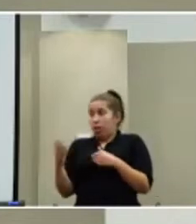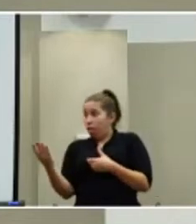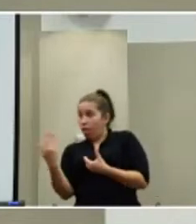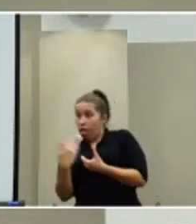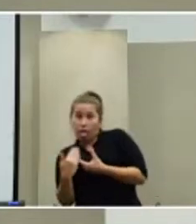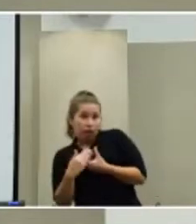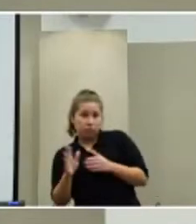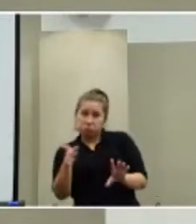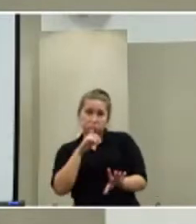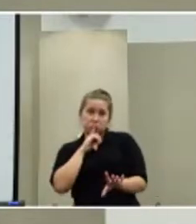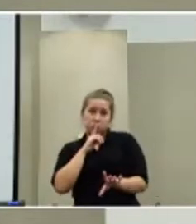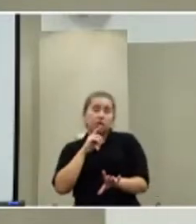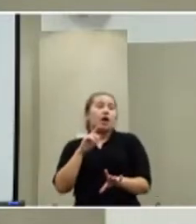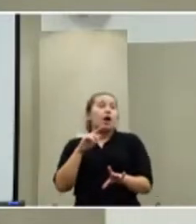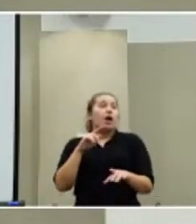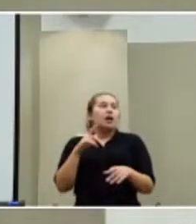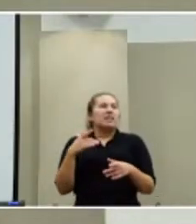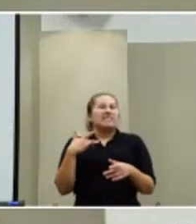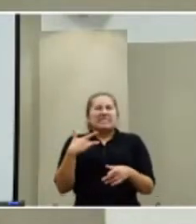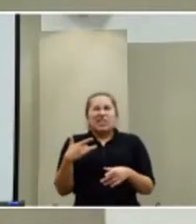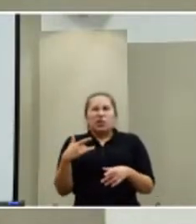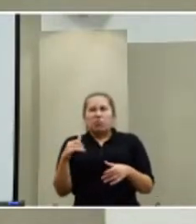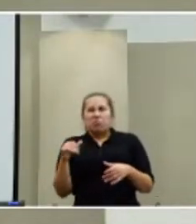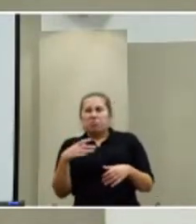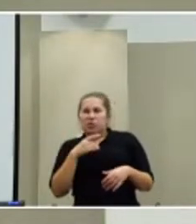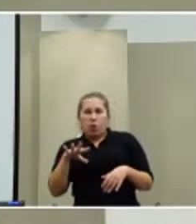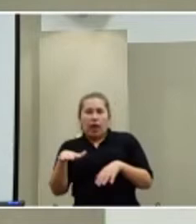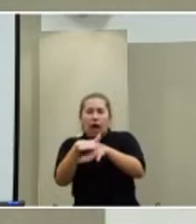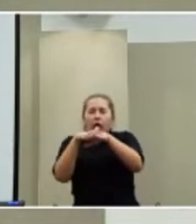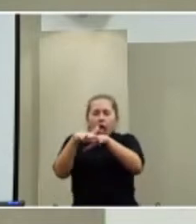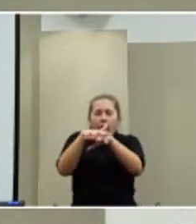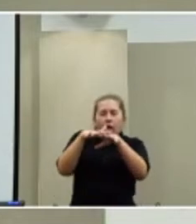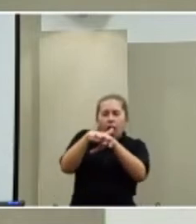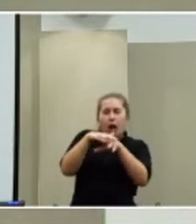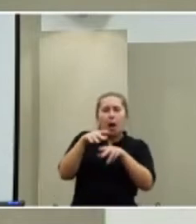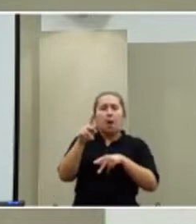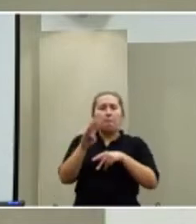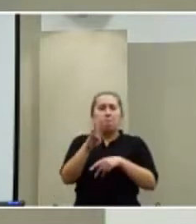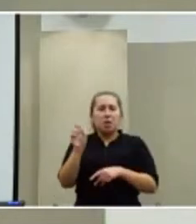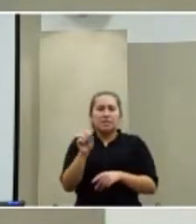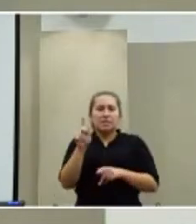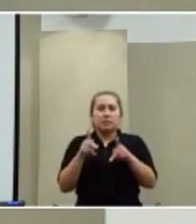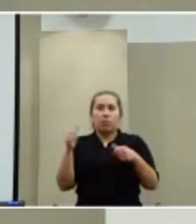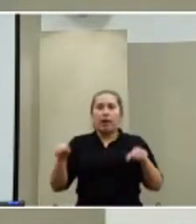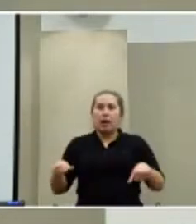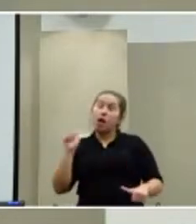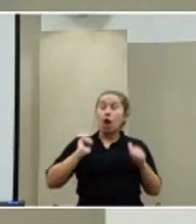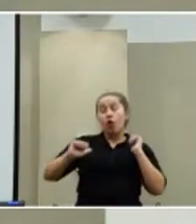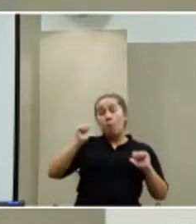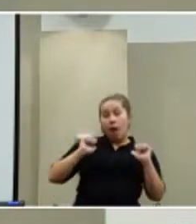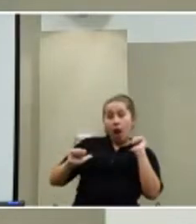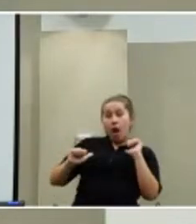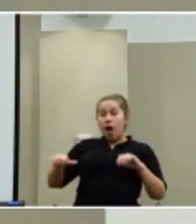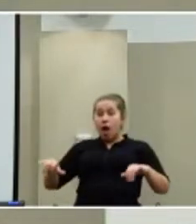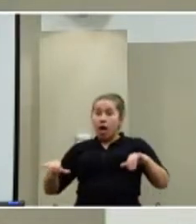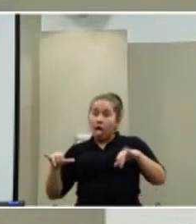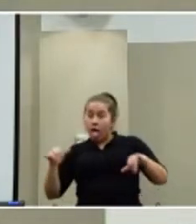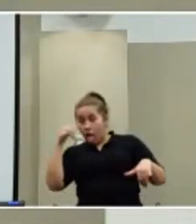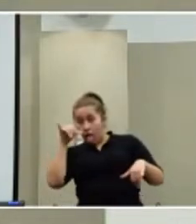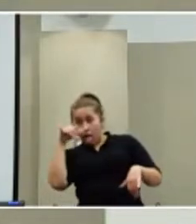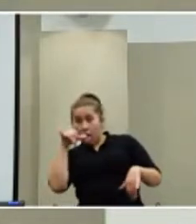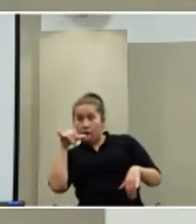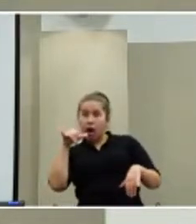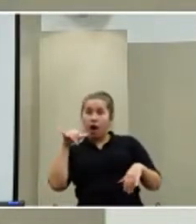like being in buses that are overcrowded, people being dramatic, don't follow the rules, like playing the radio